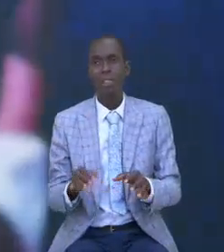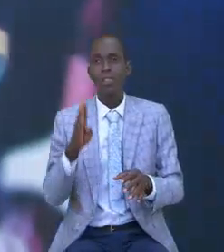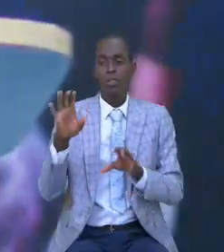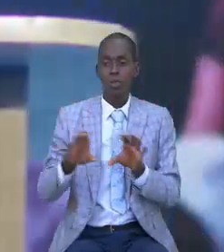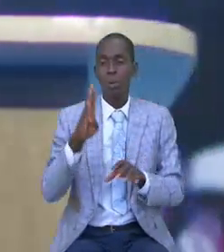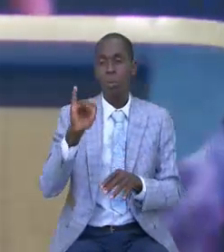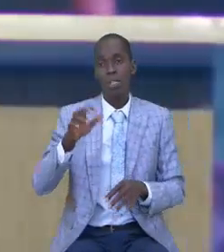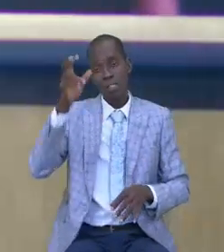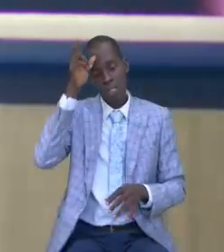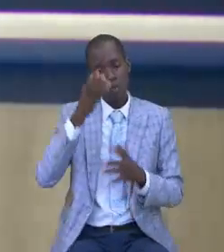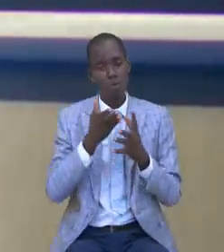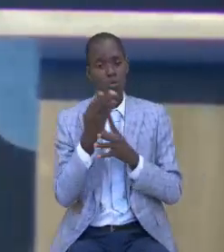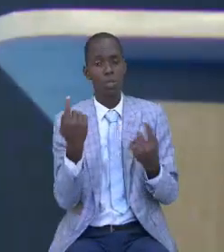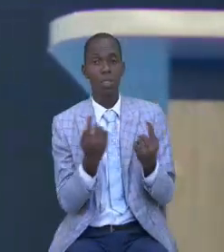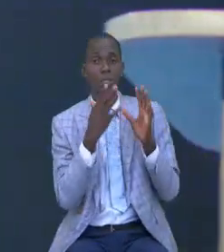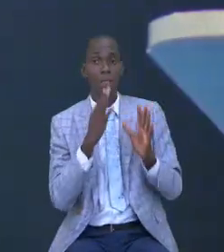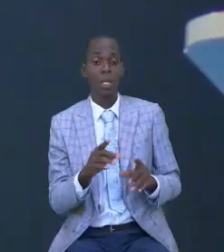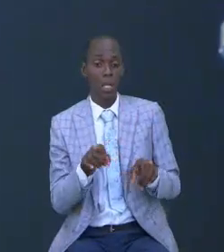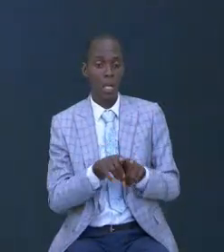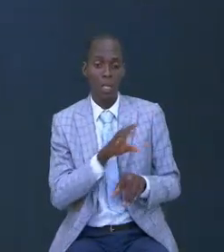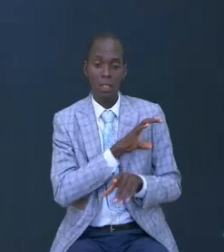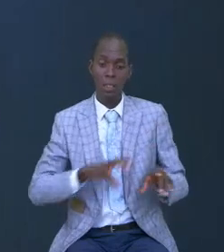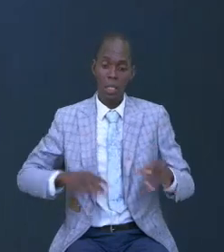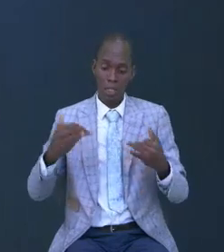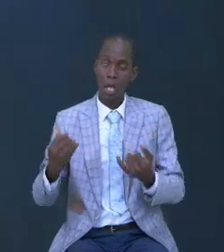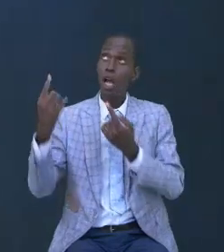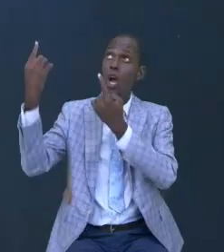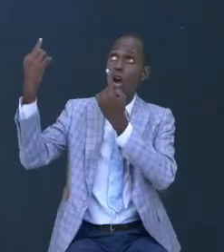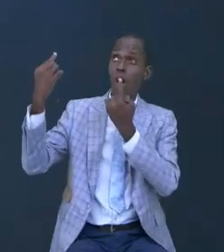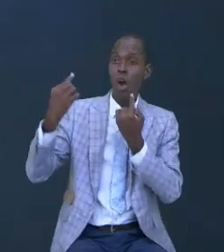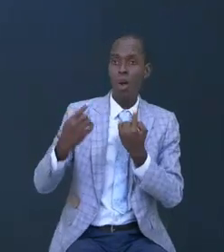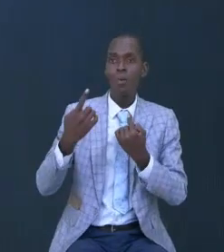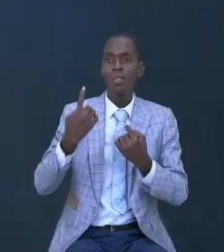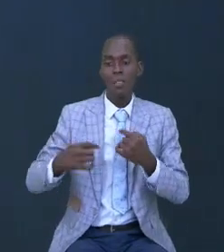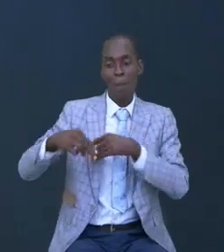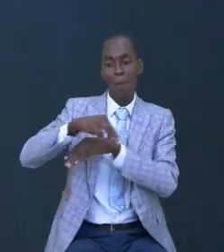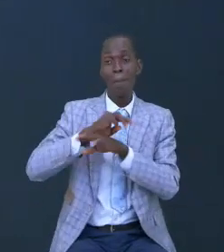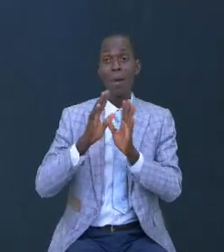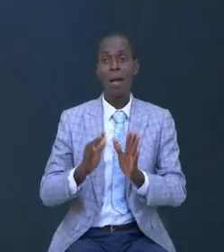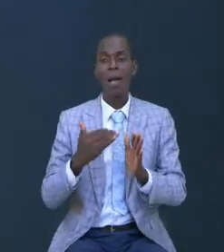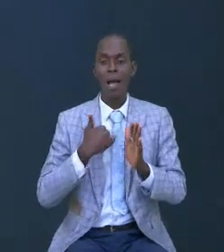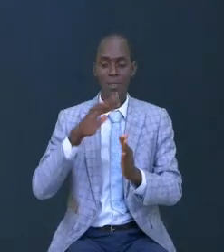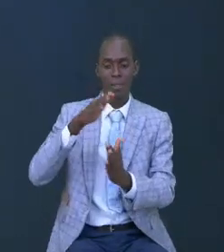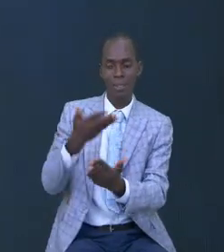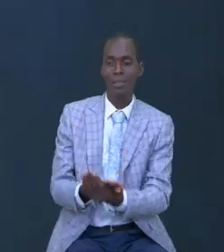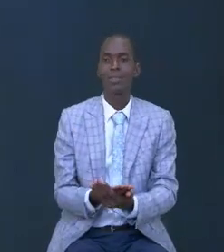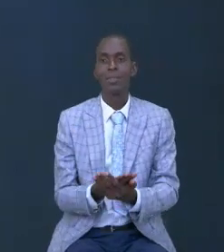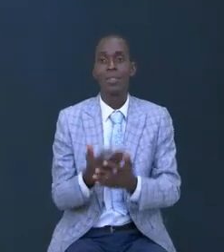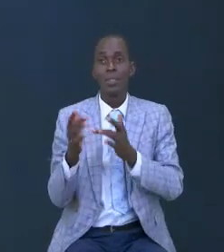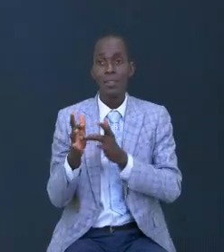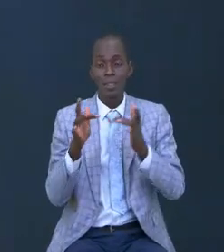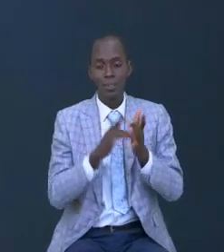the sinner, as Christ now has come, the Master has arrived. Jesus